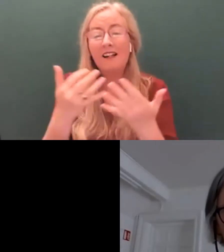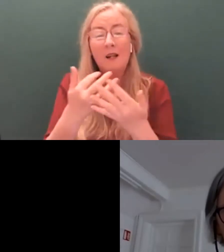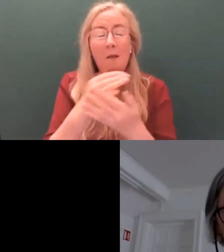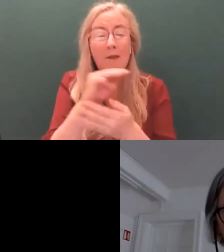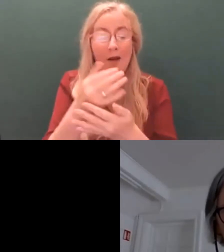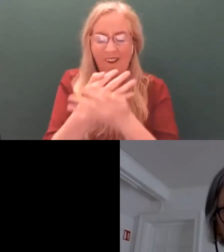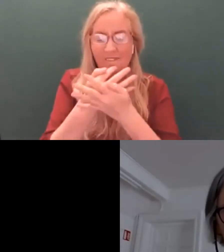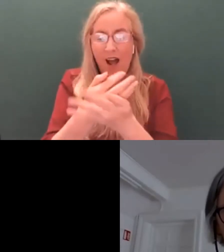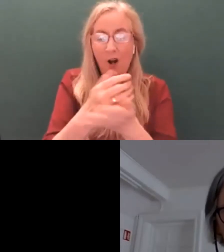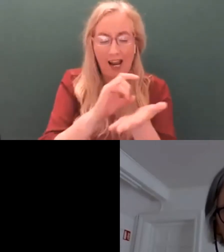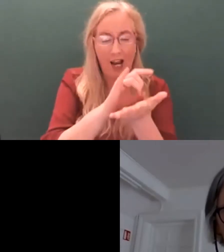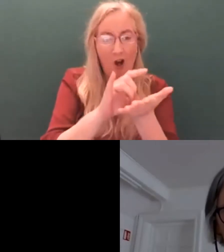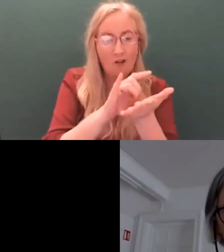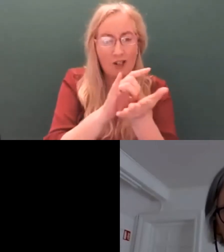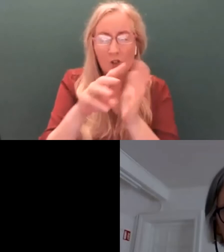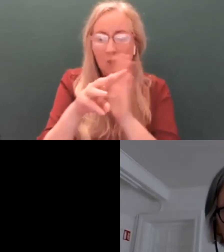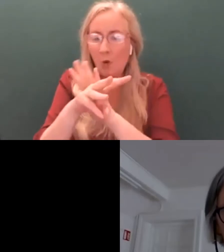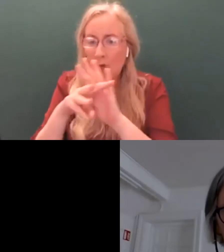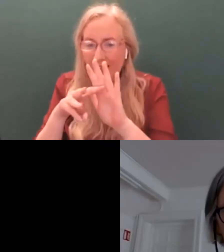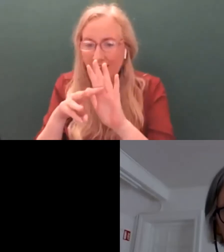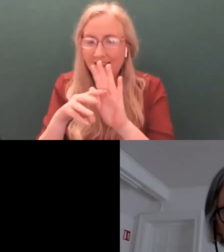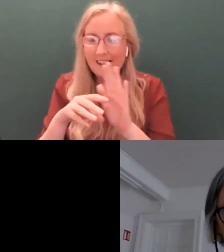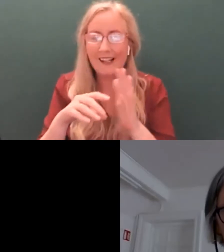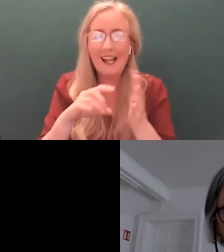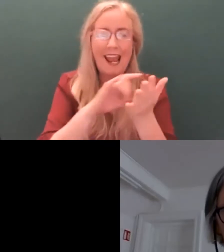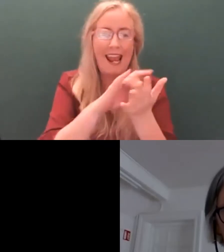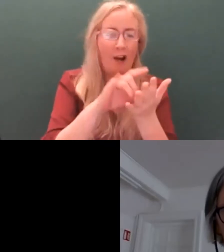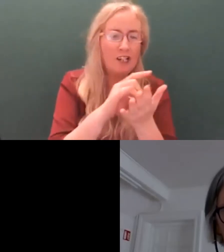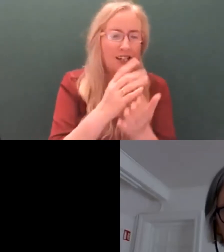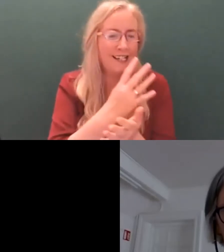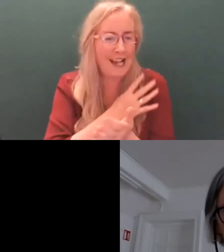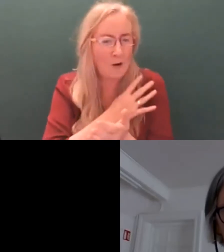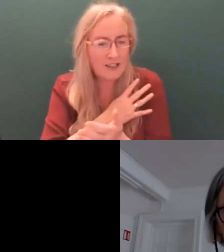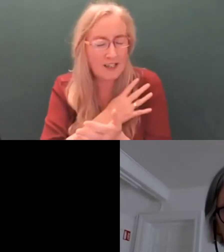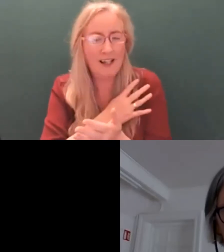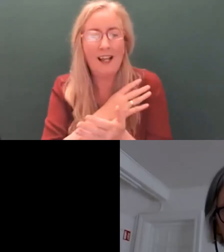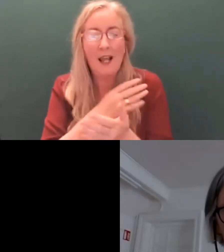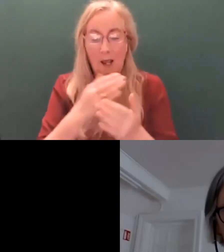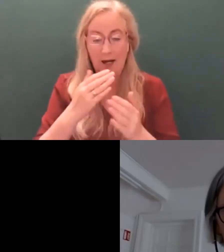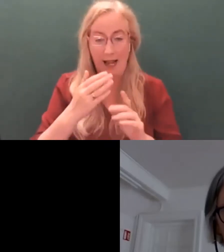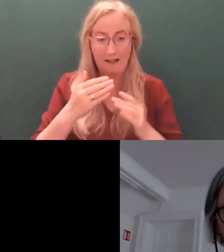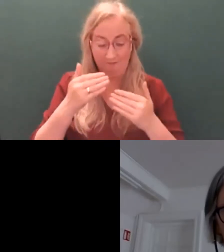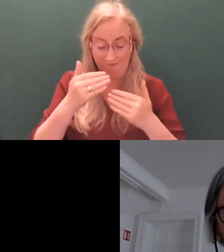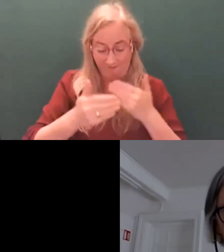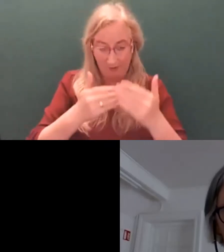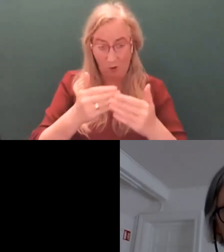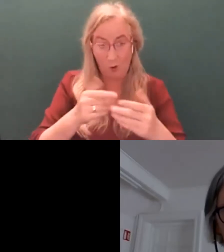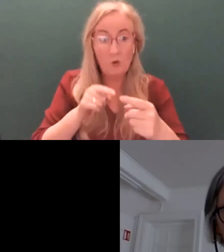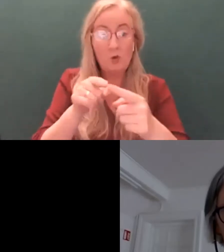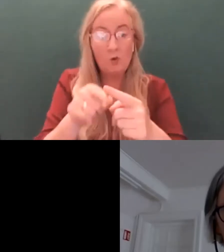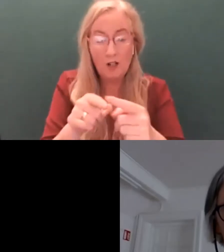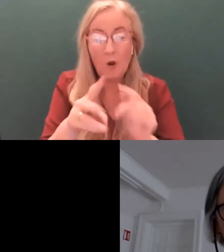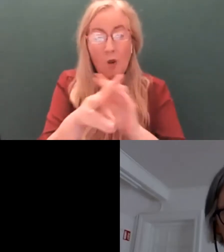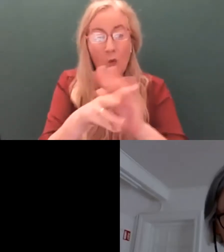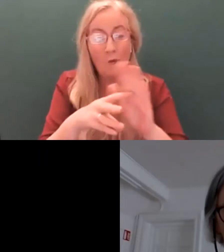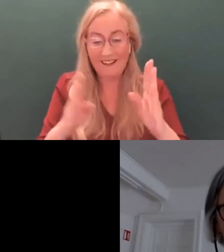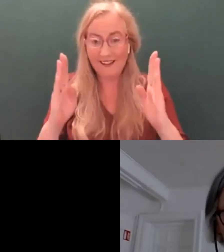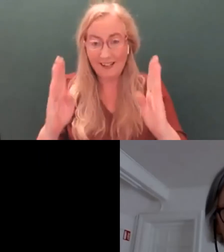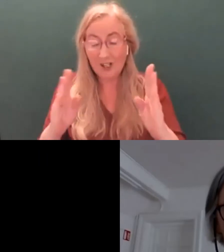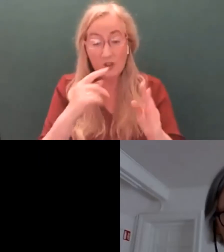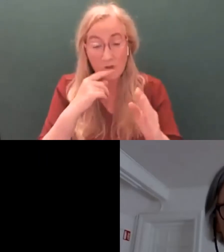Week and the Heritage Council at the moment, and building up to Heritage Week. So I would say it's a golden opportunity to branch